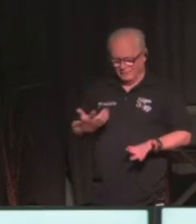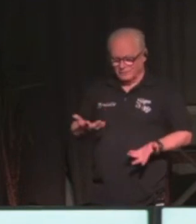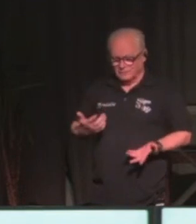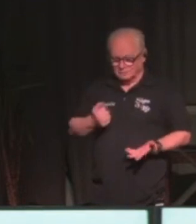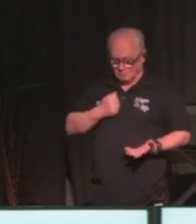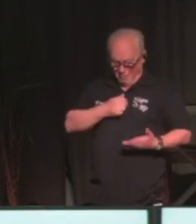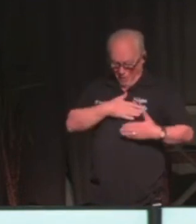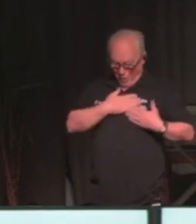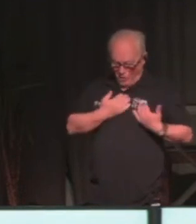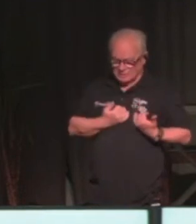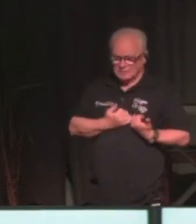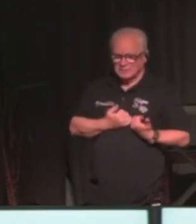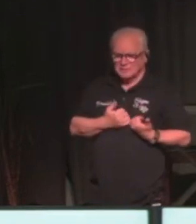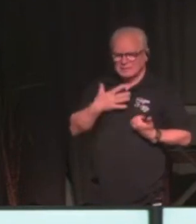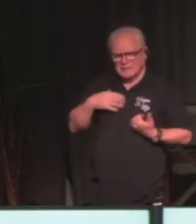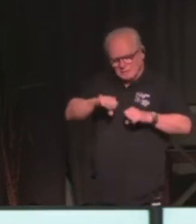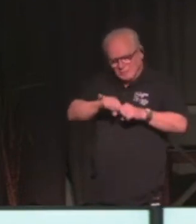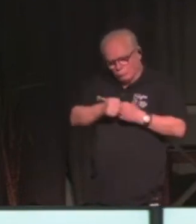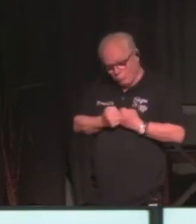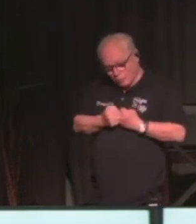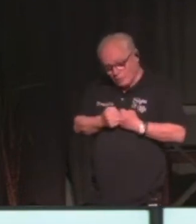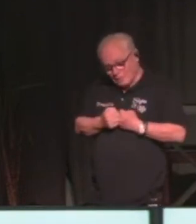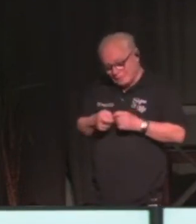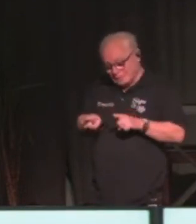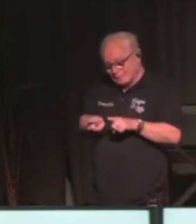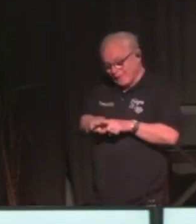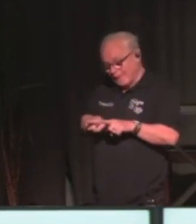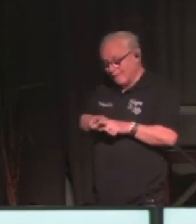my heart needs broken for what breaks his.